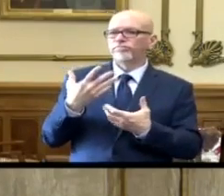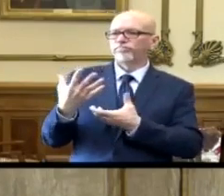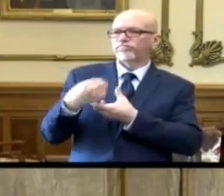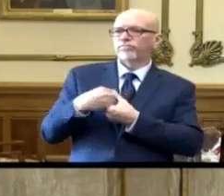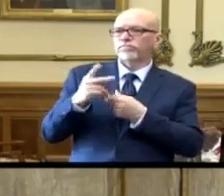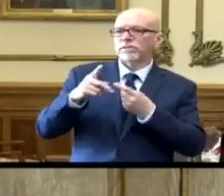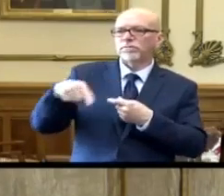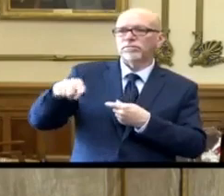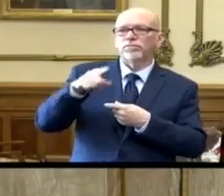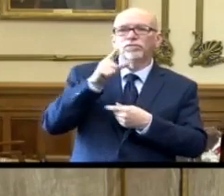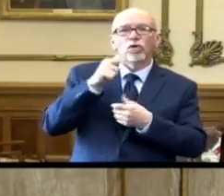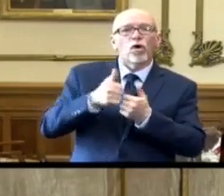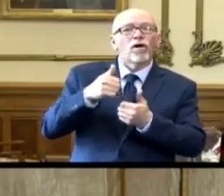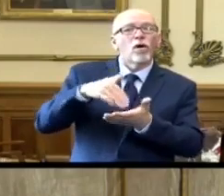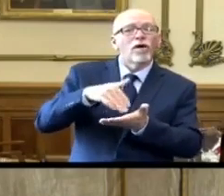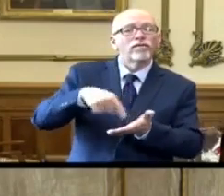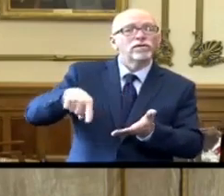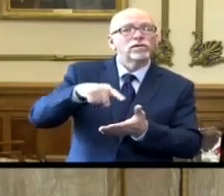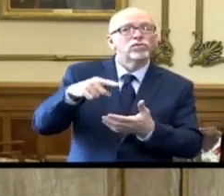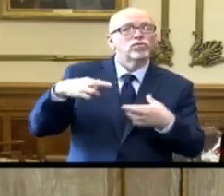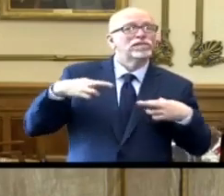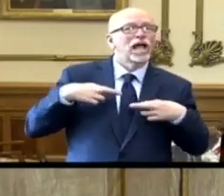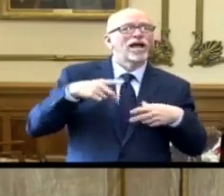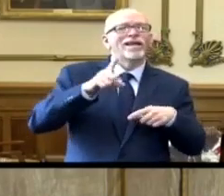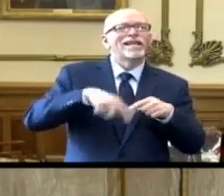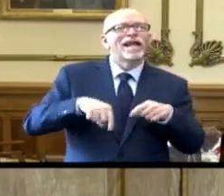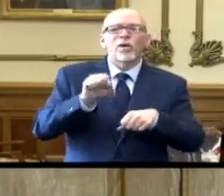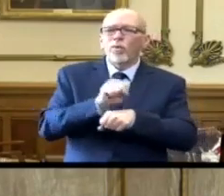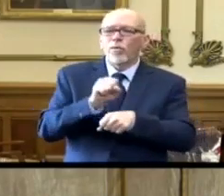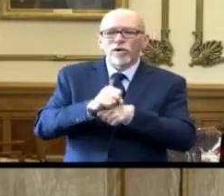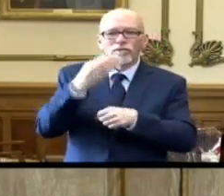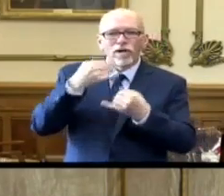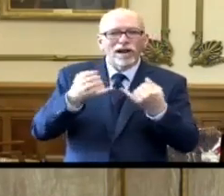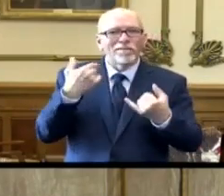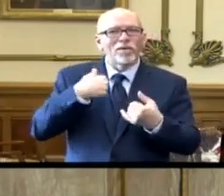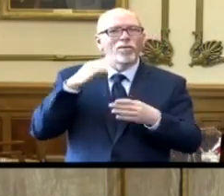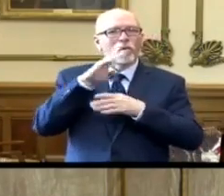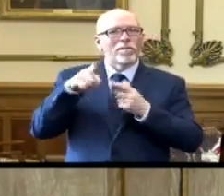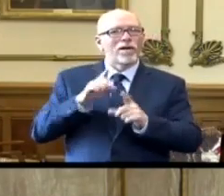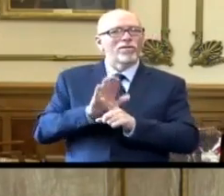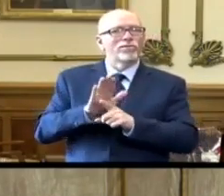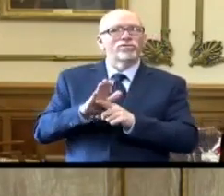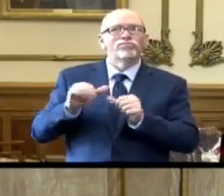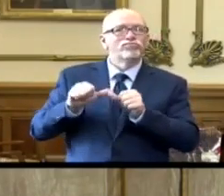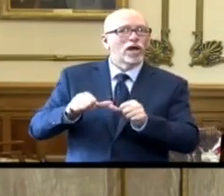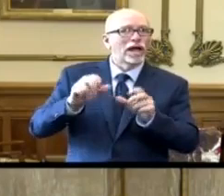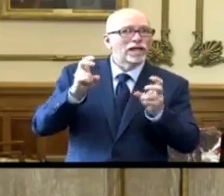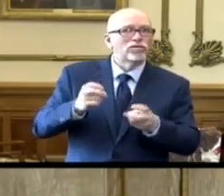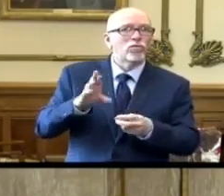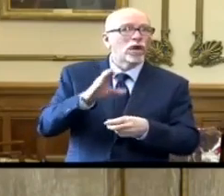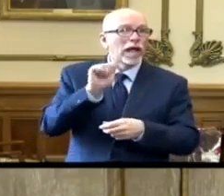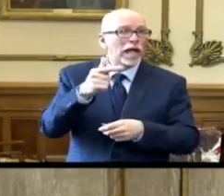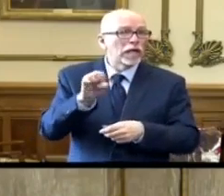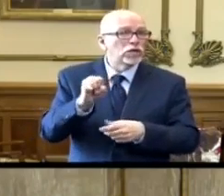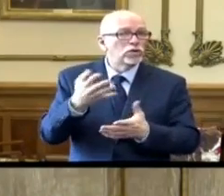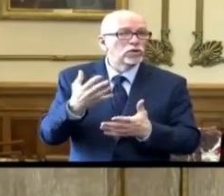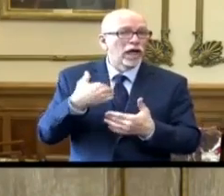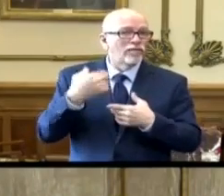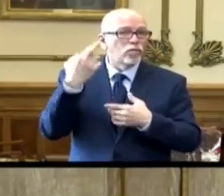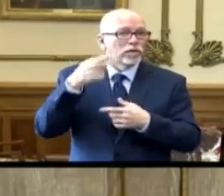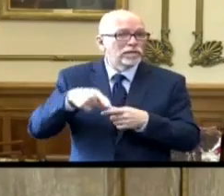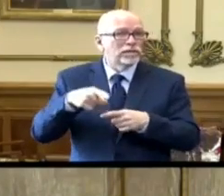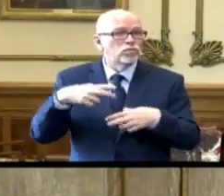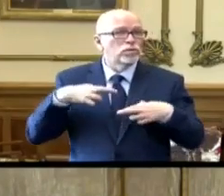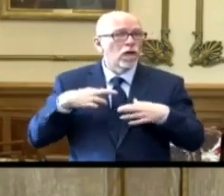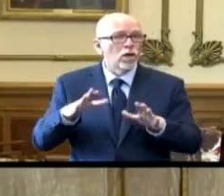that are oftentimes retired and can't work on the front lines because we're worried about their underlying chronic conditions or their age, but they will be